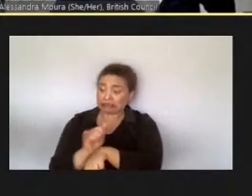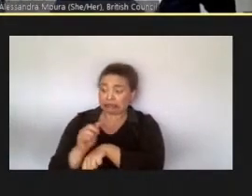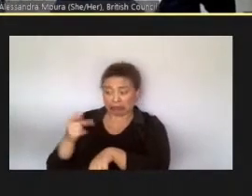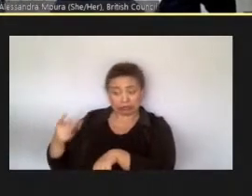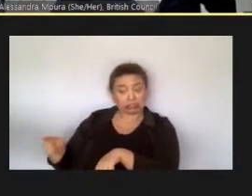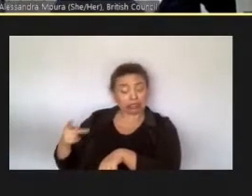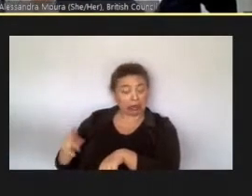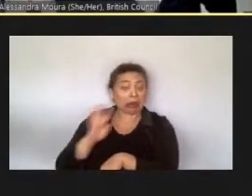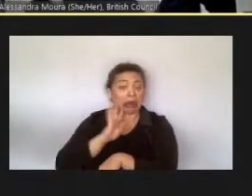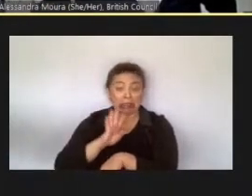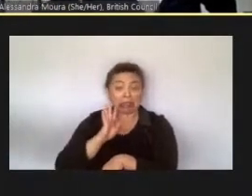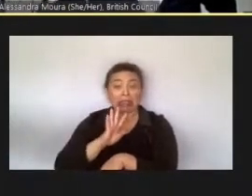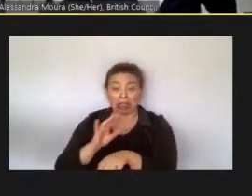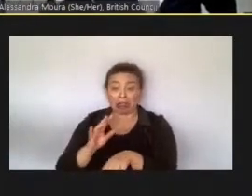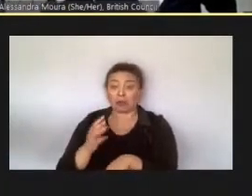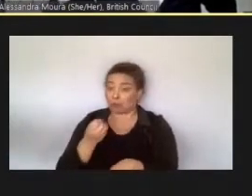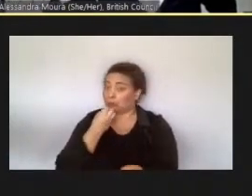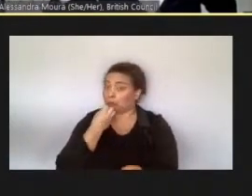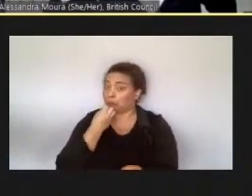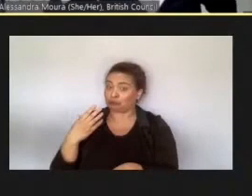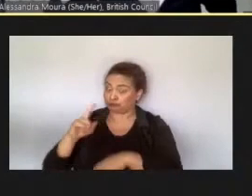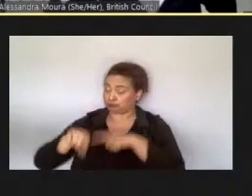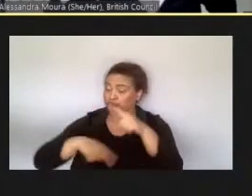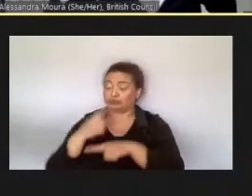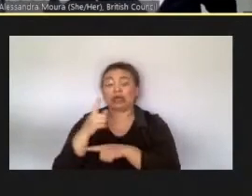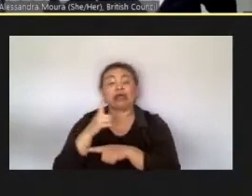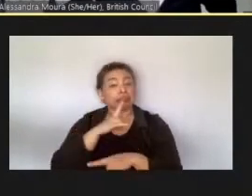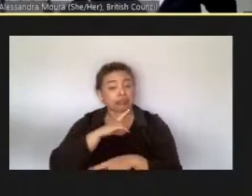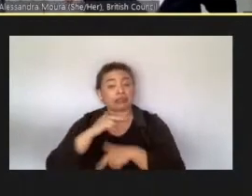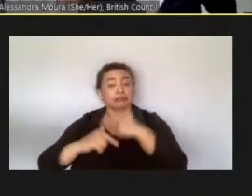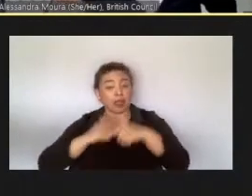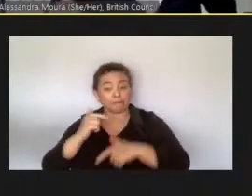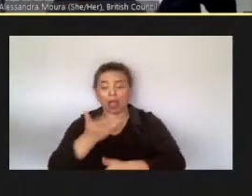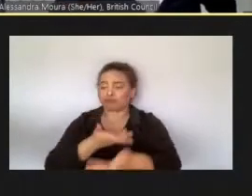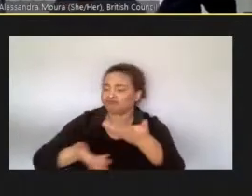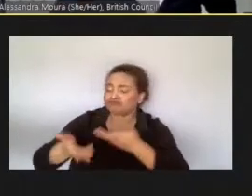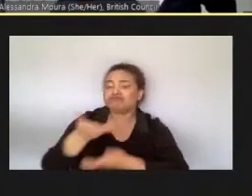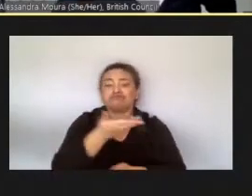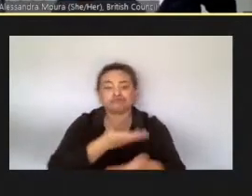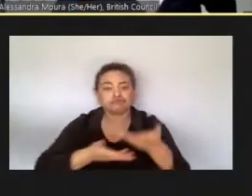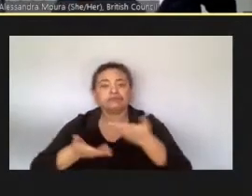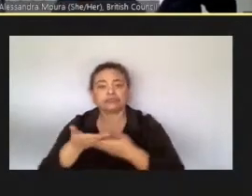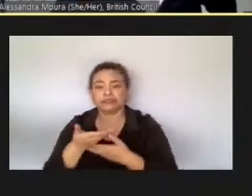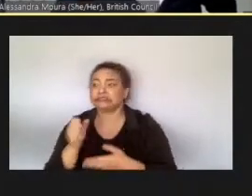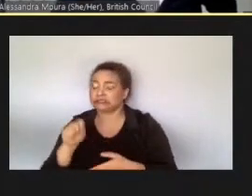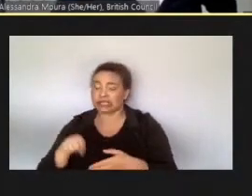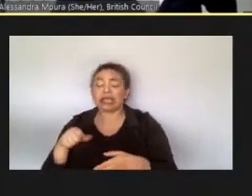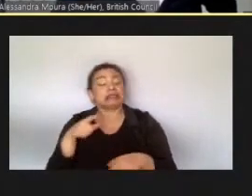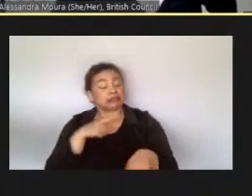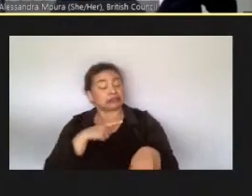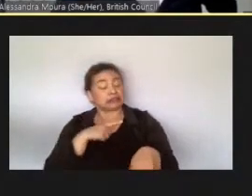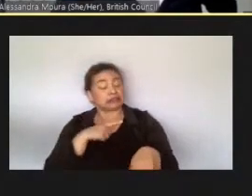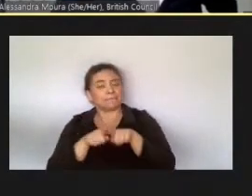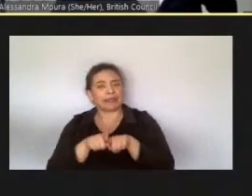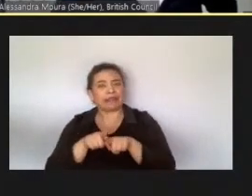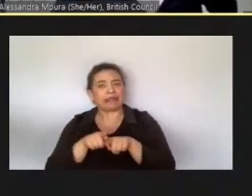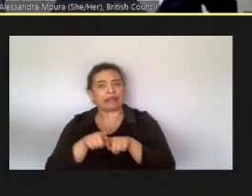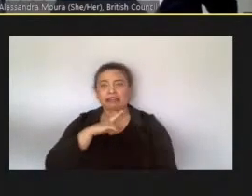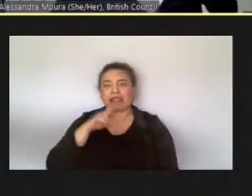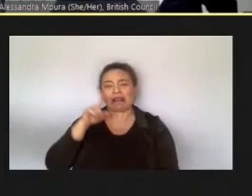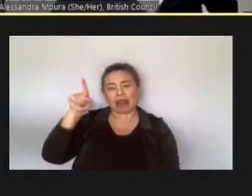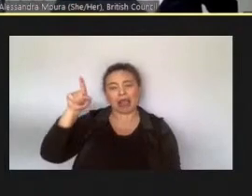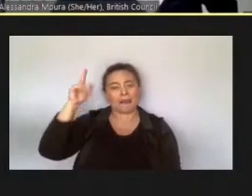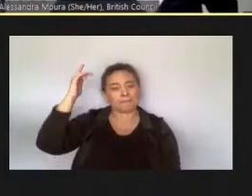Super. There's also some comments on in Paraíba, the teachers also get together once a month.